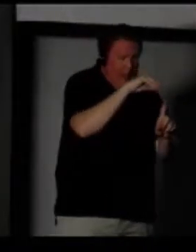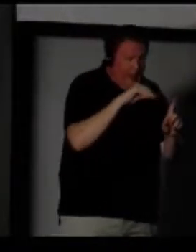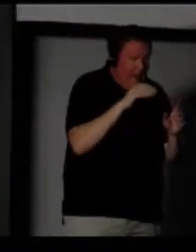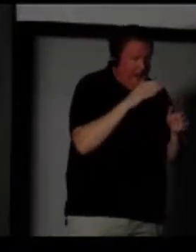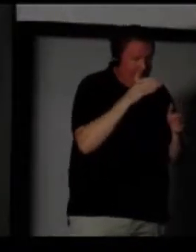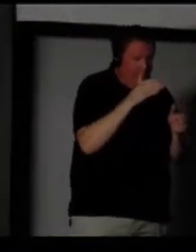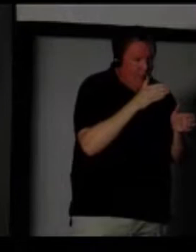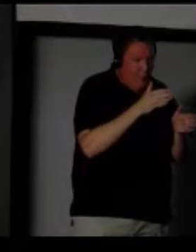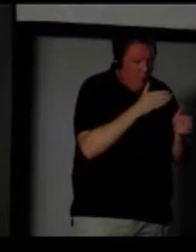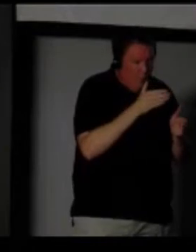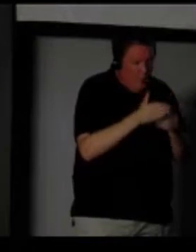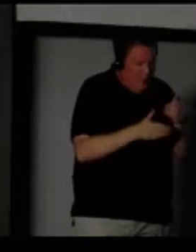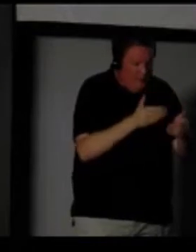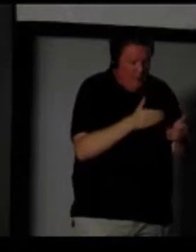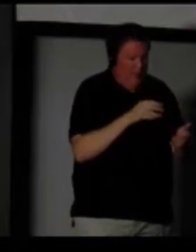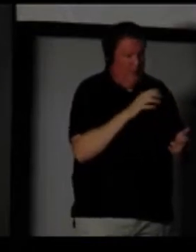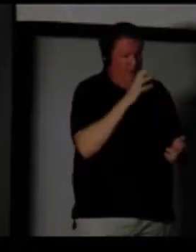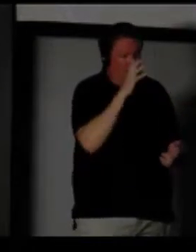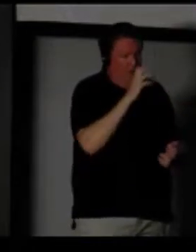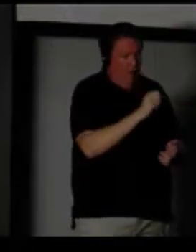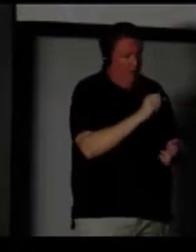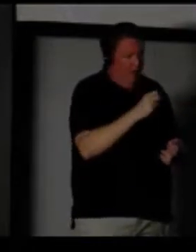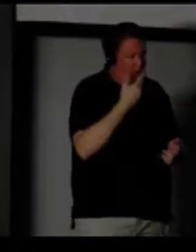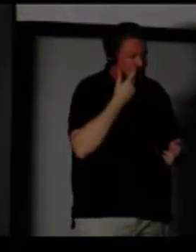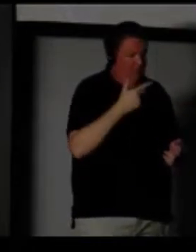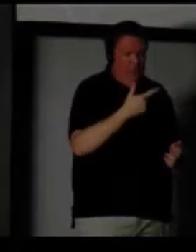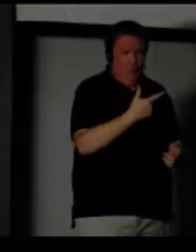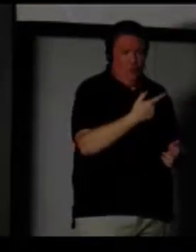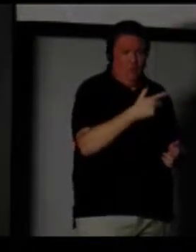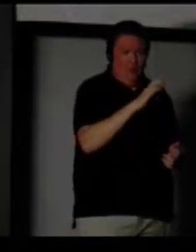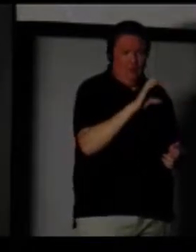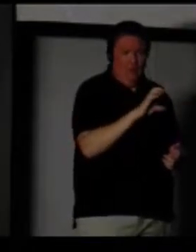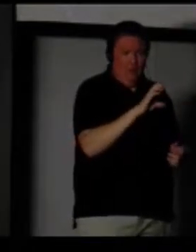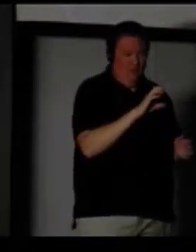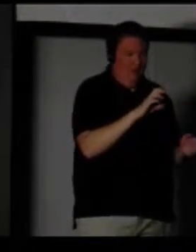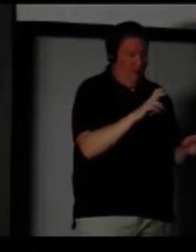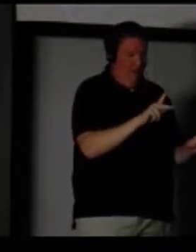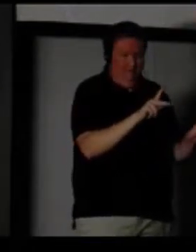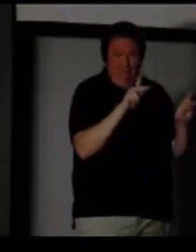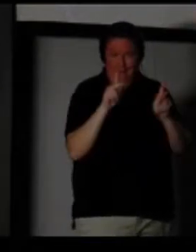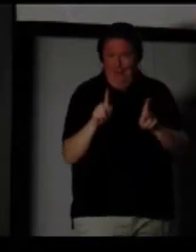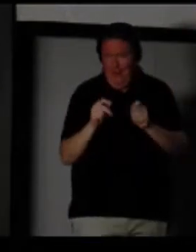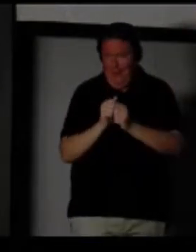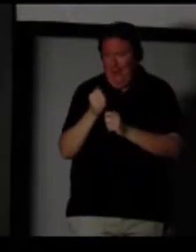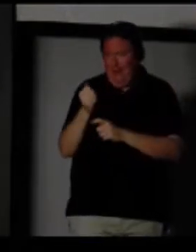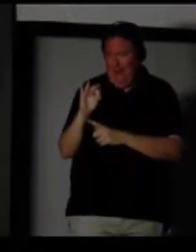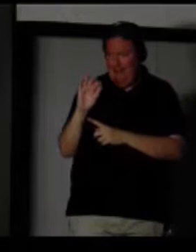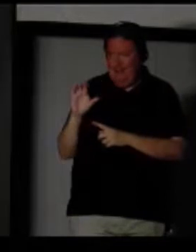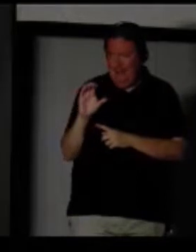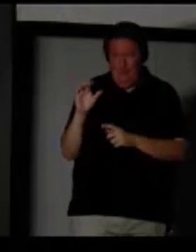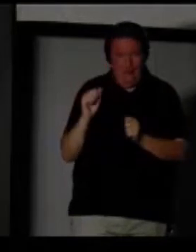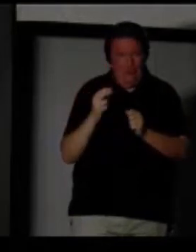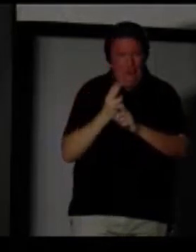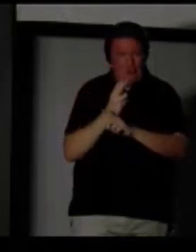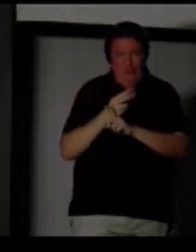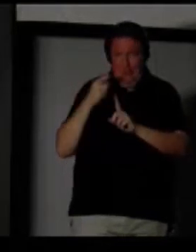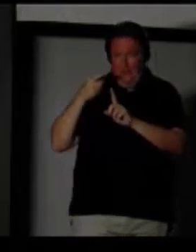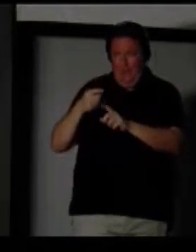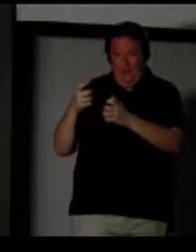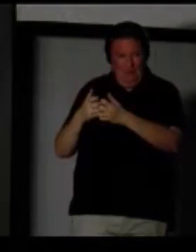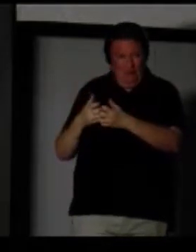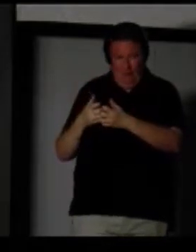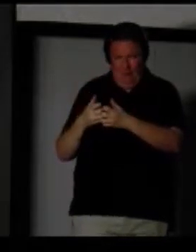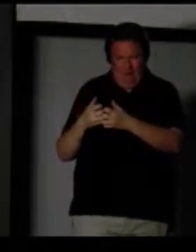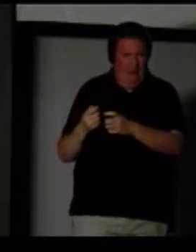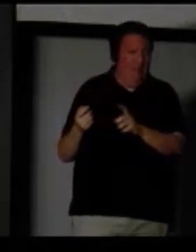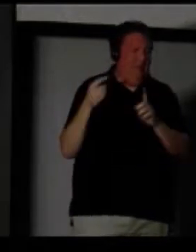21st century parallel to the whole replication process used by 19th century sculptors. After all, both the